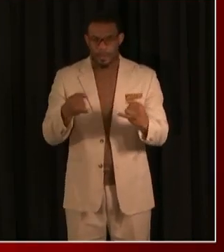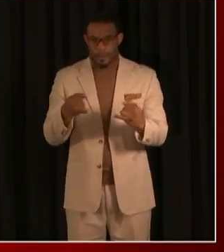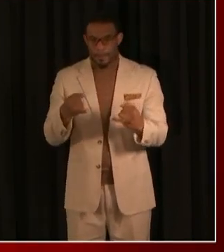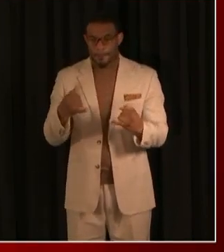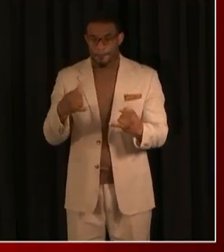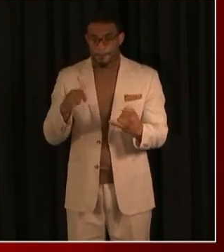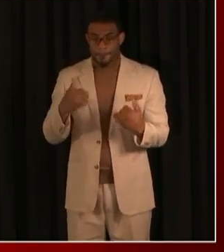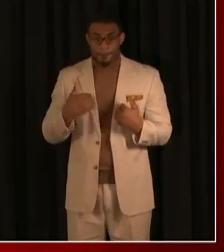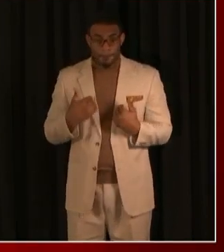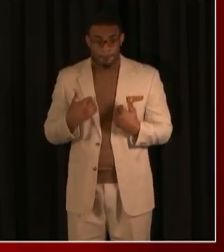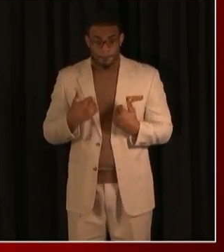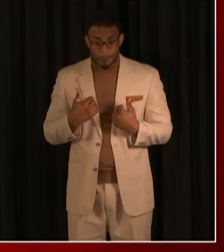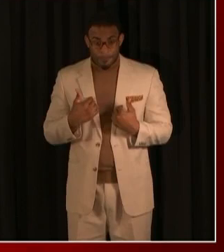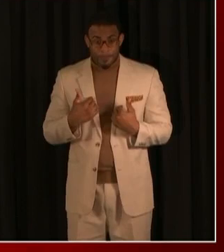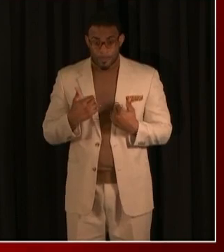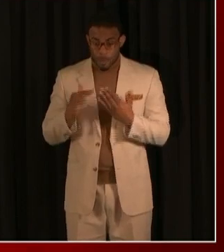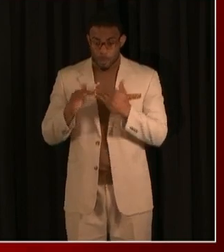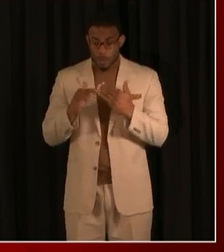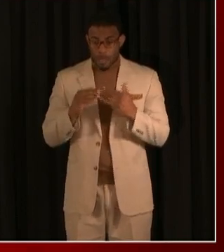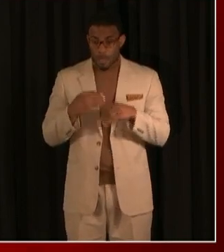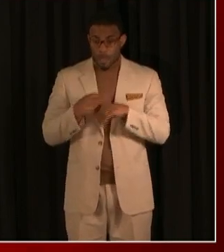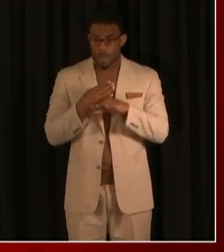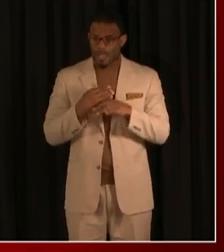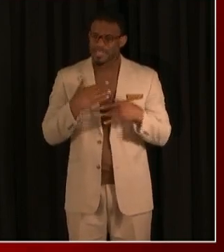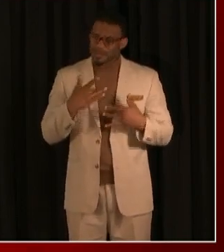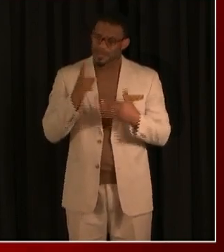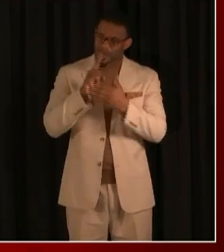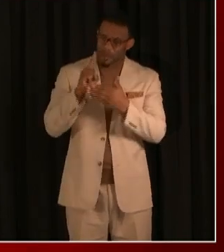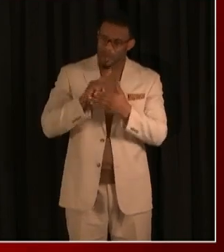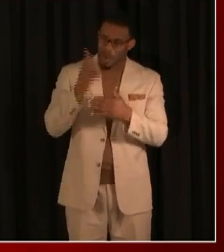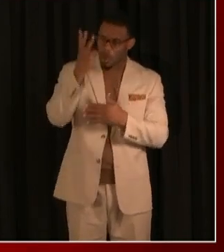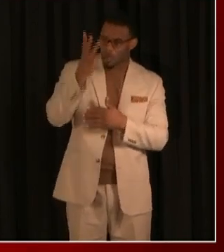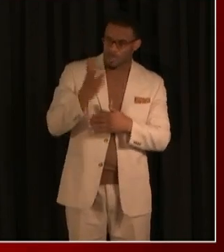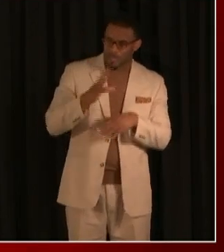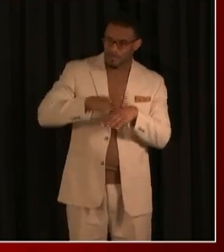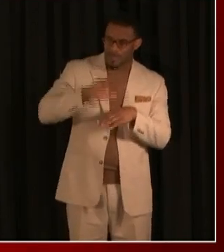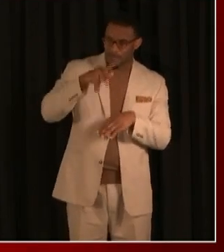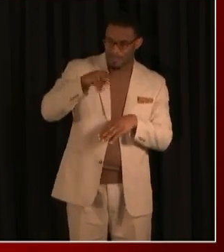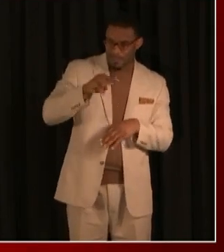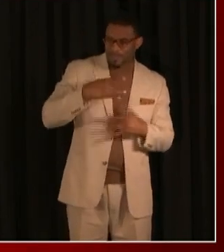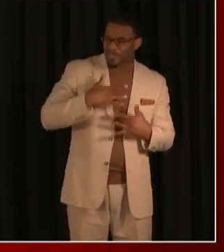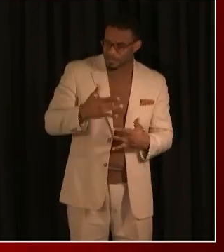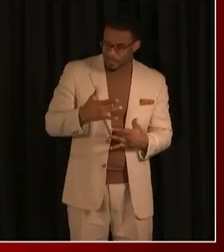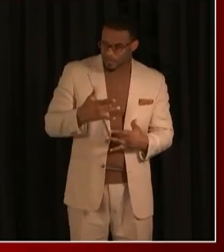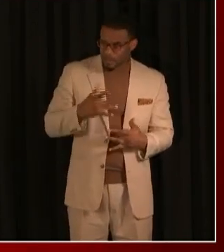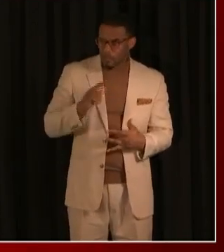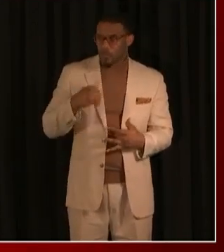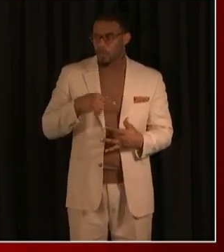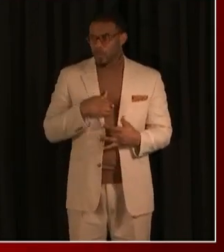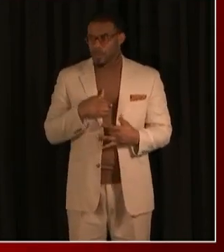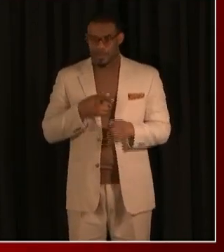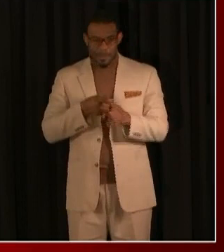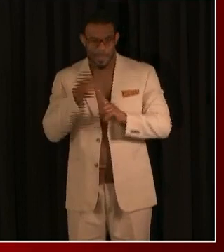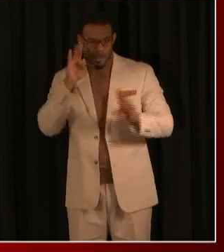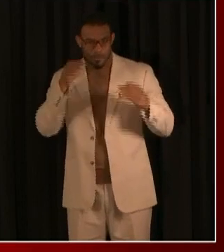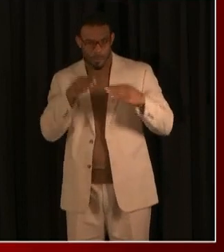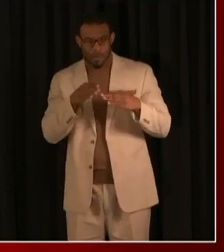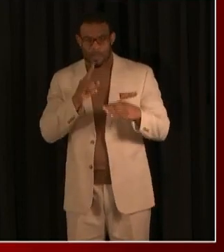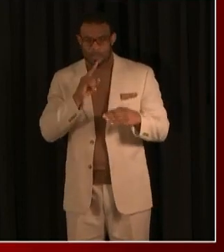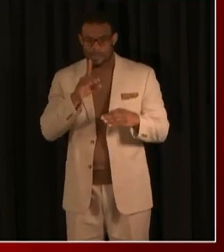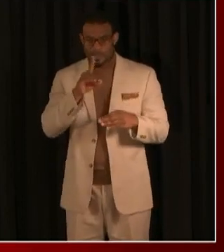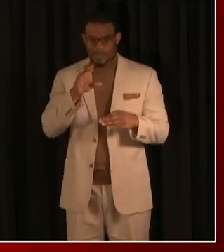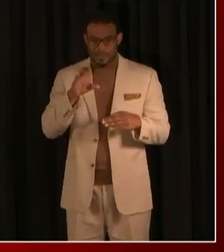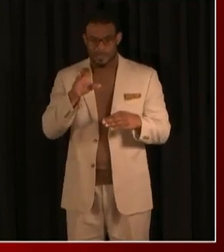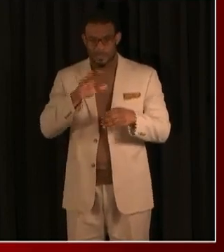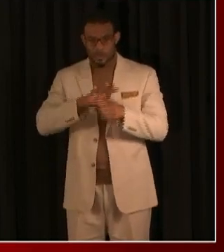on the line that we have a community call that is usually weekly on Wednesdays at 5 p.m., where the main focus